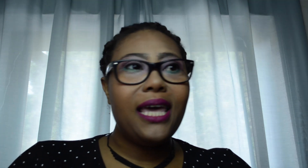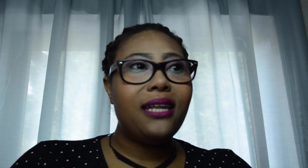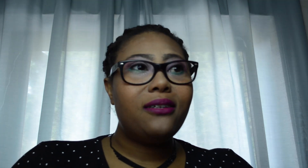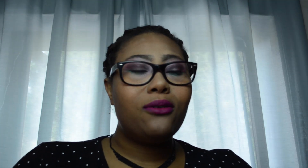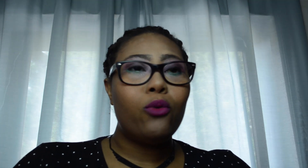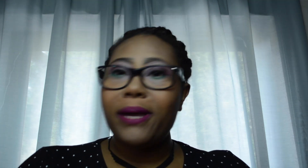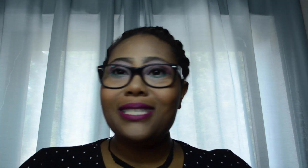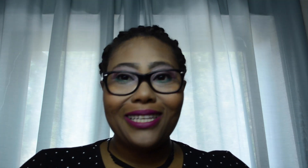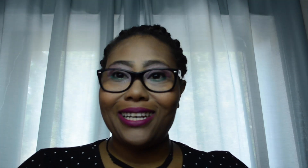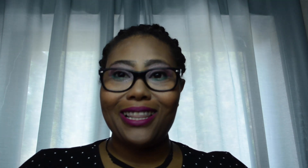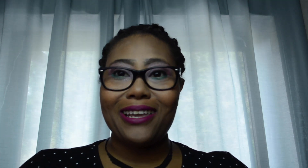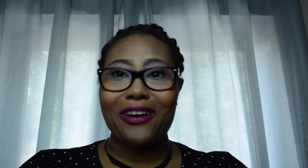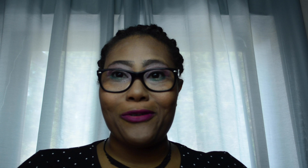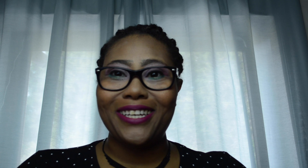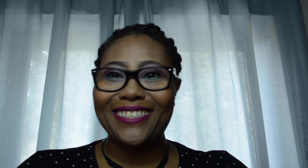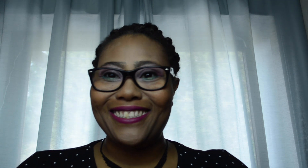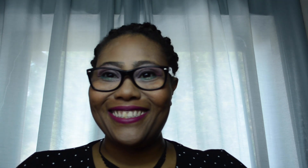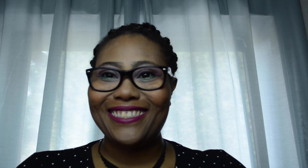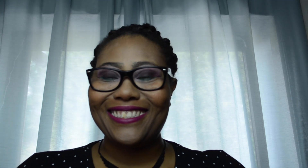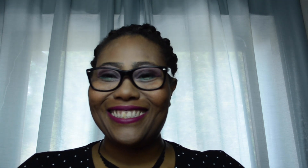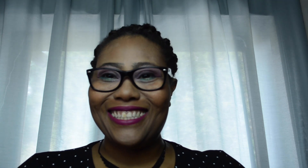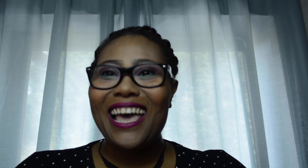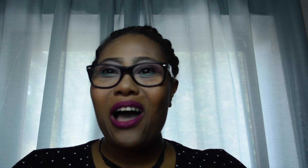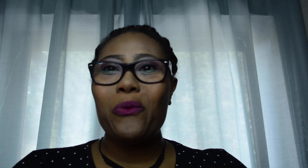And then we're basically going to let it go.